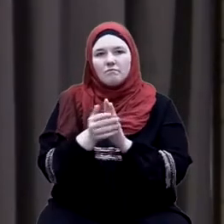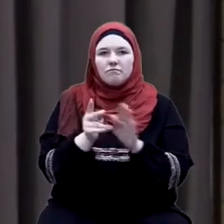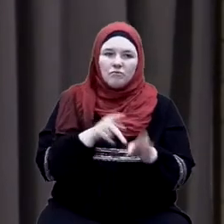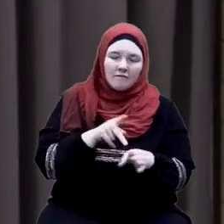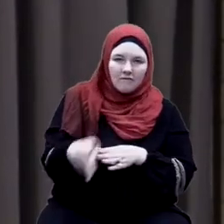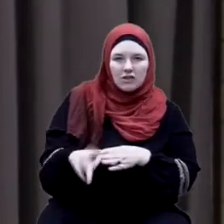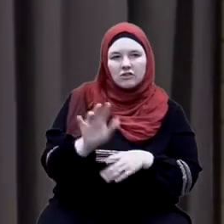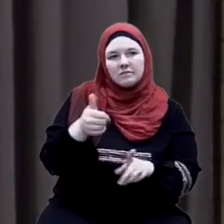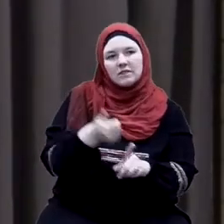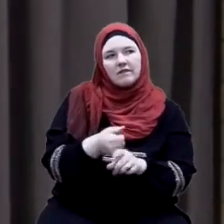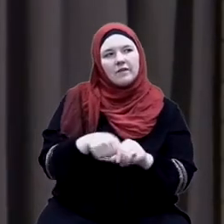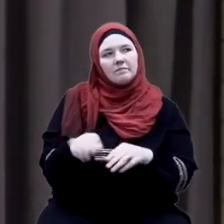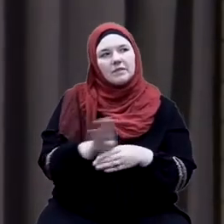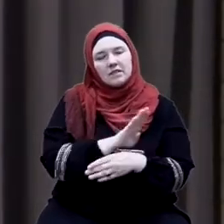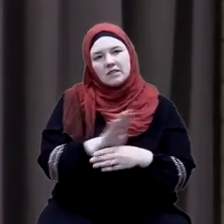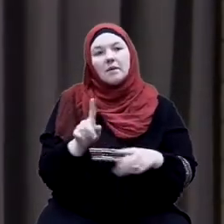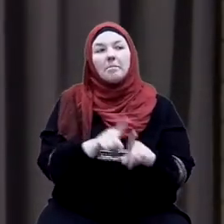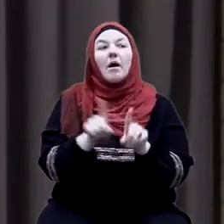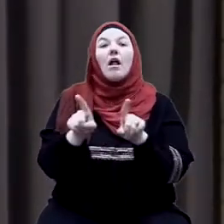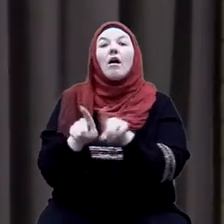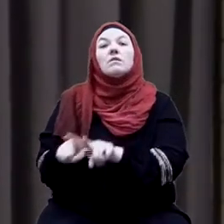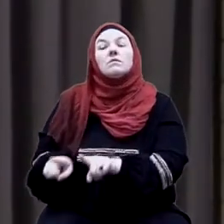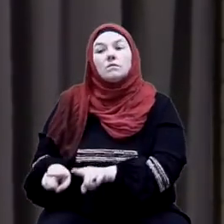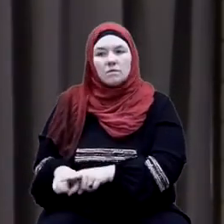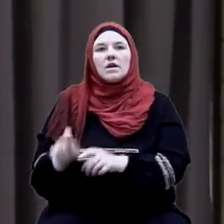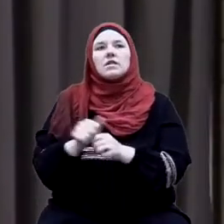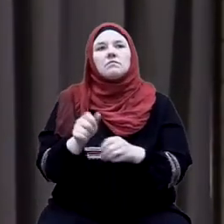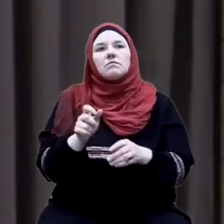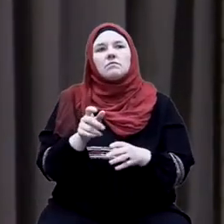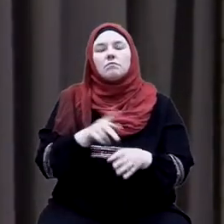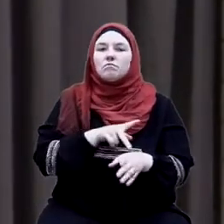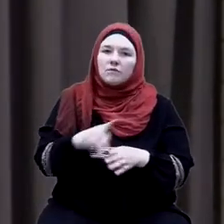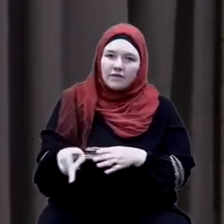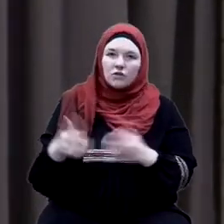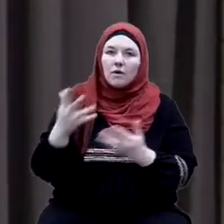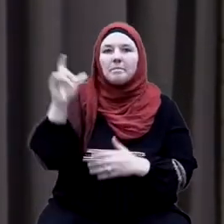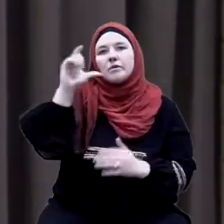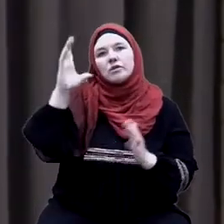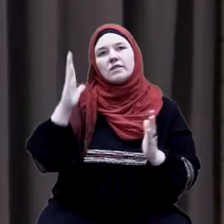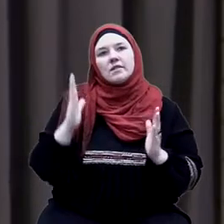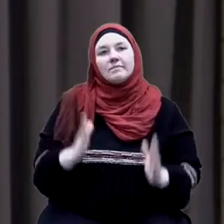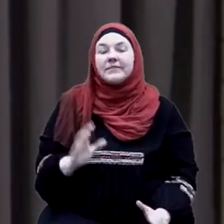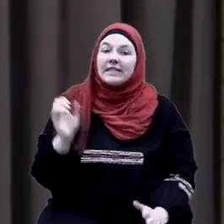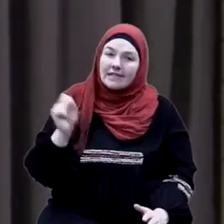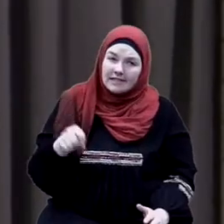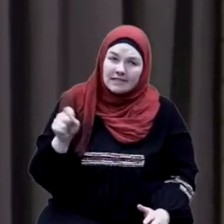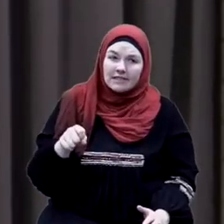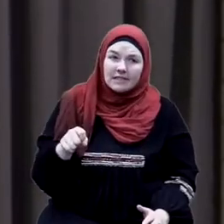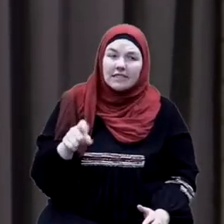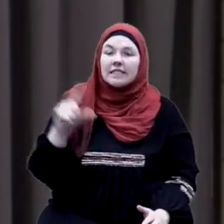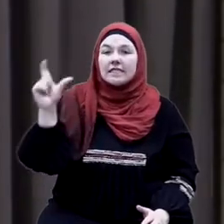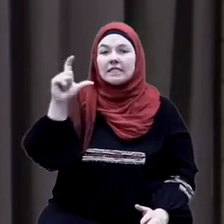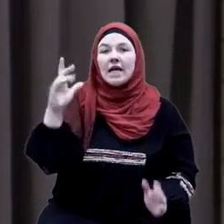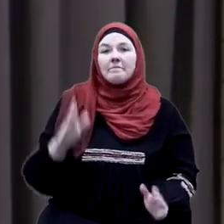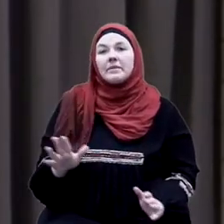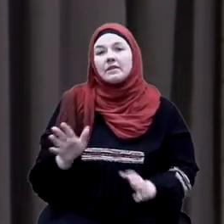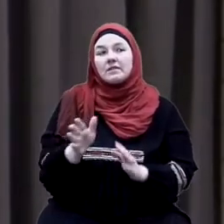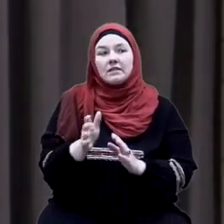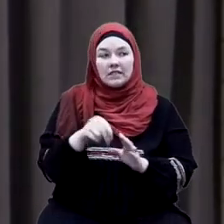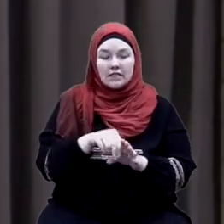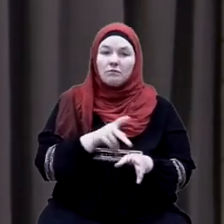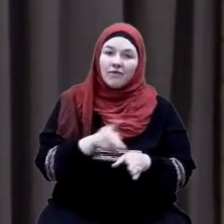of business, but also as professional Muslims. Yes, Islam is a